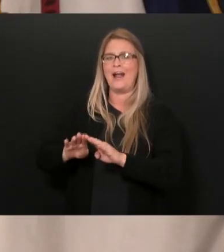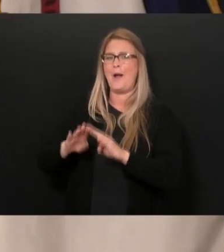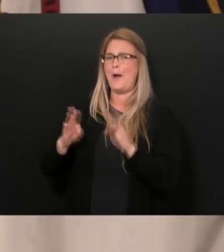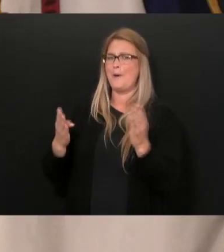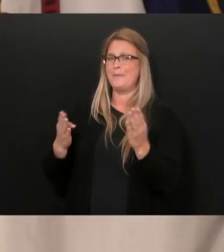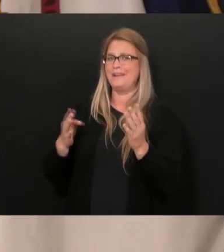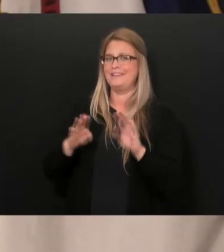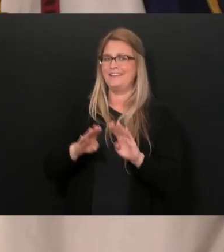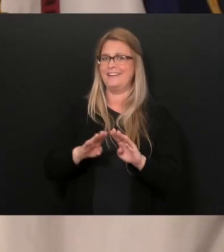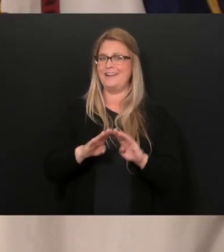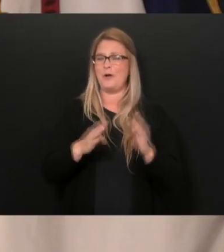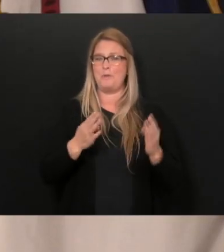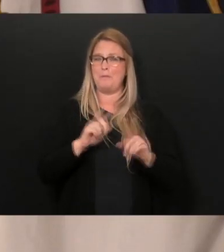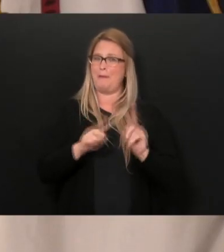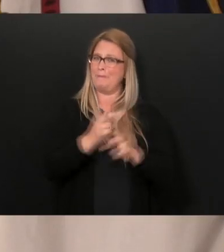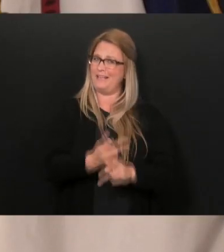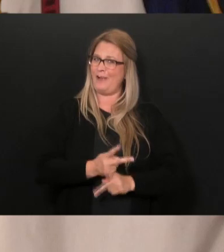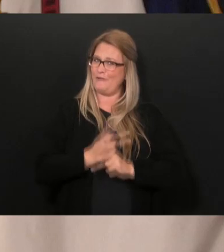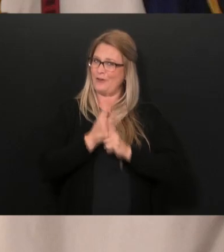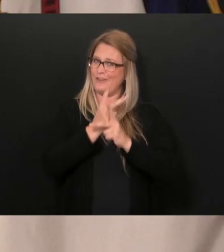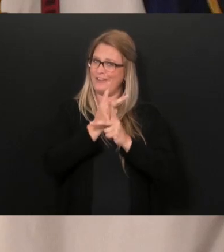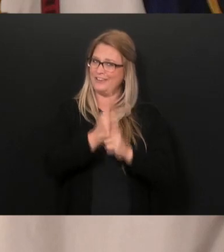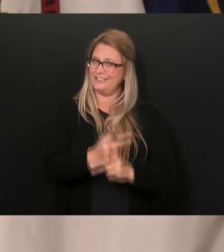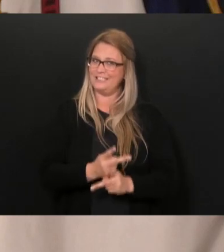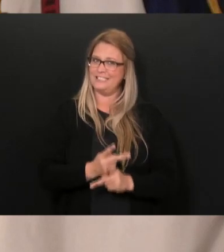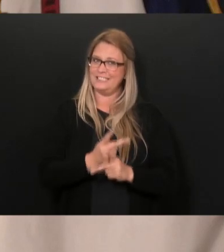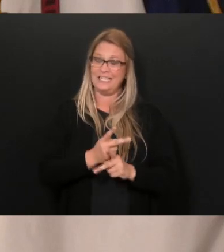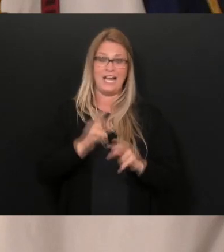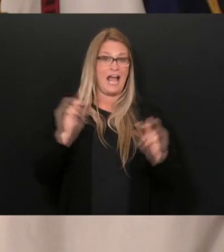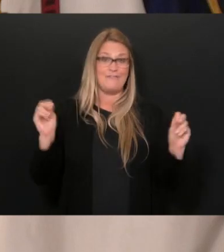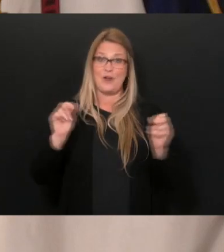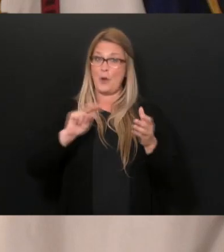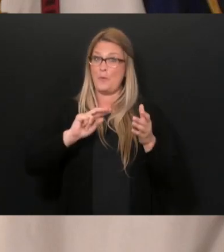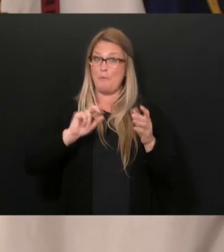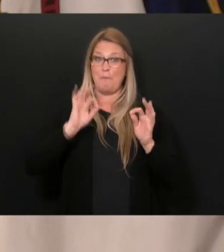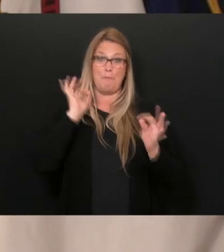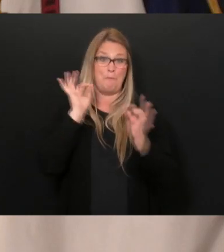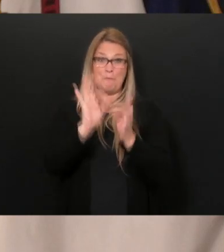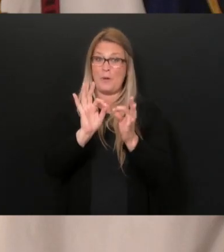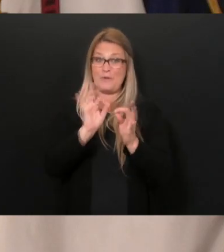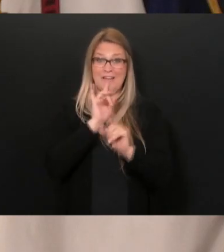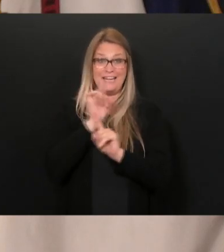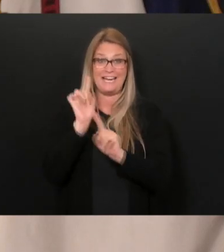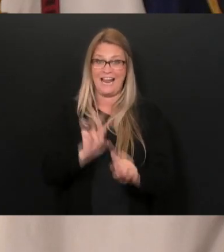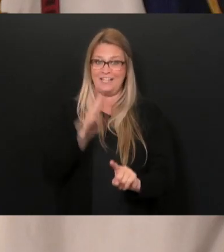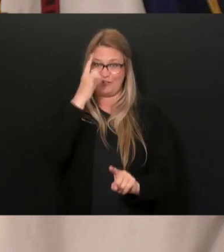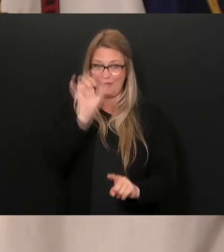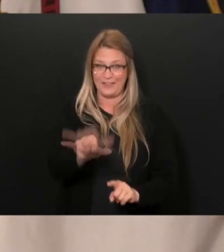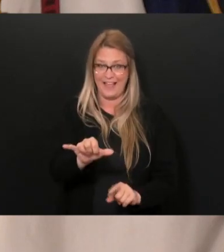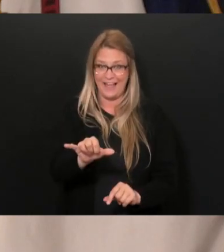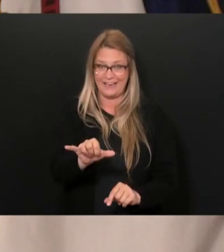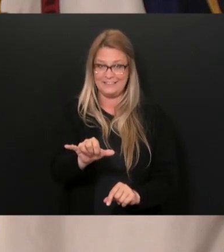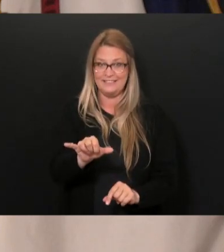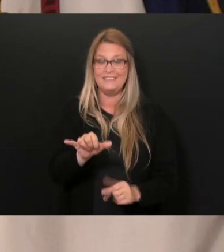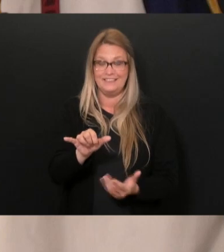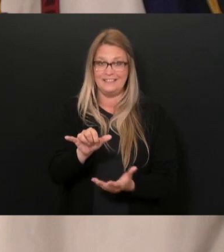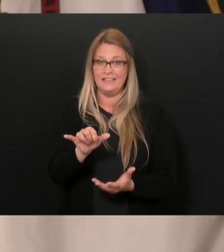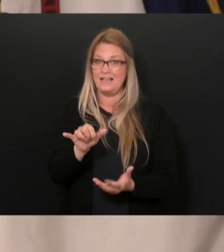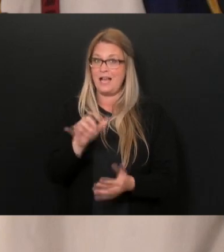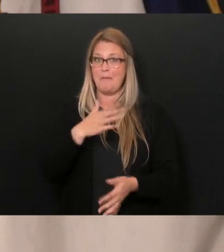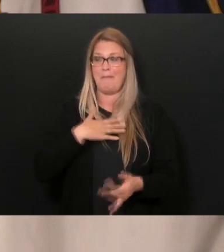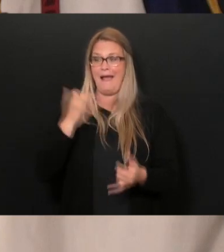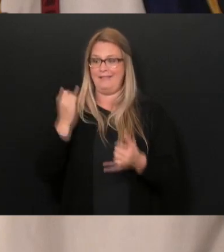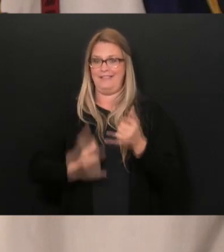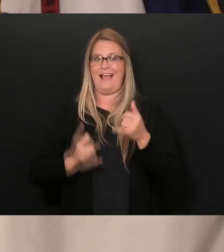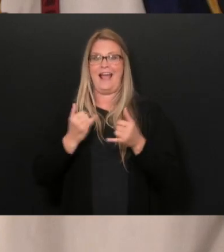You know, there's no perfect solution here. There's no point in me telling you that. The last thing I'm going to ever do is tell